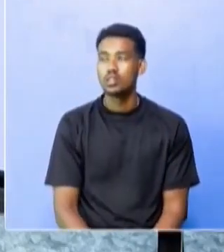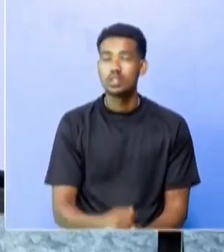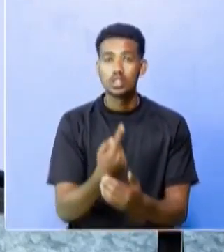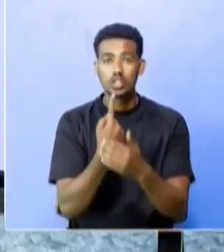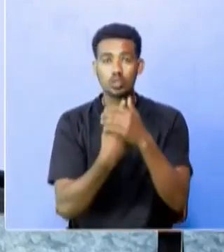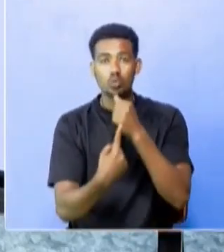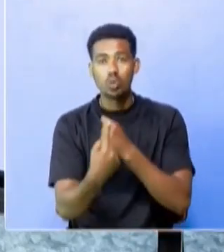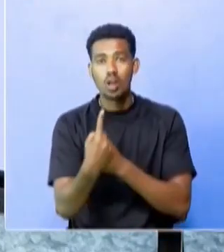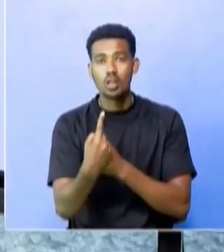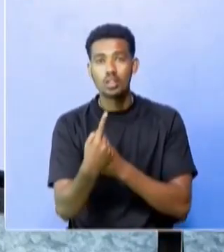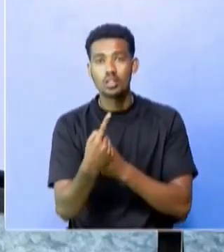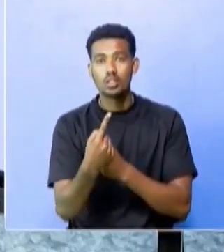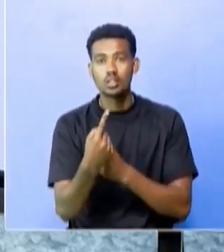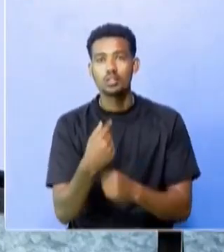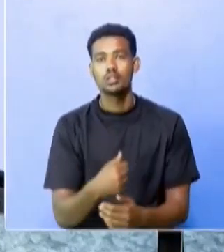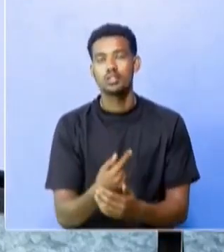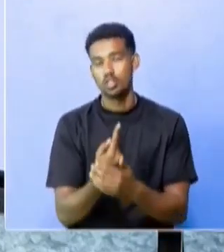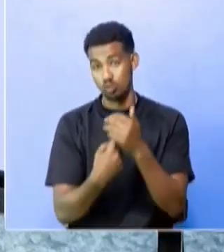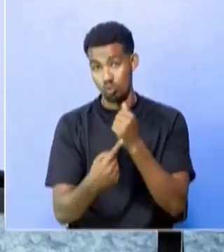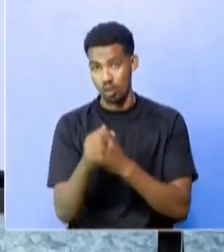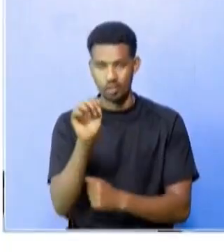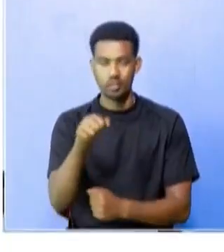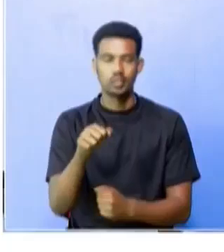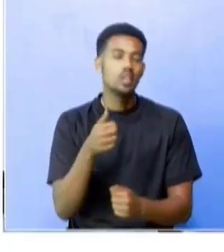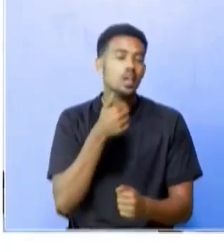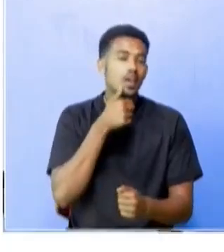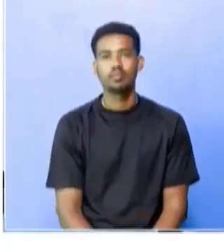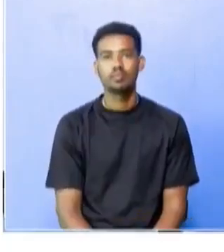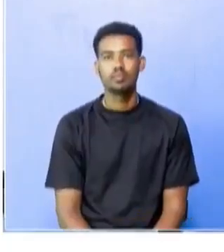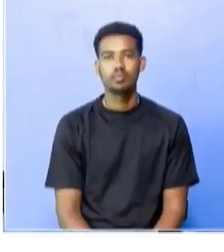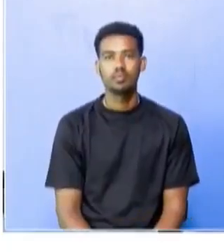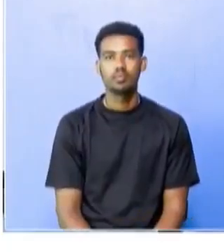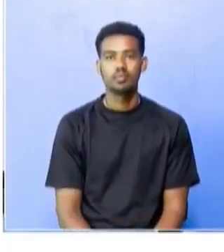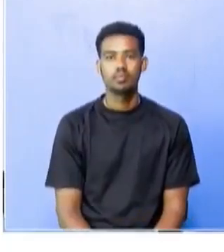singular subject. So she